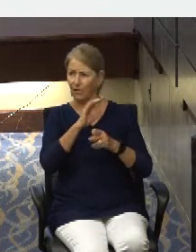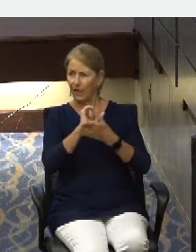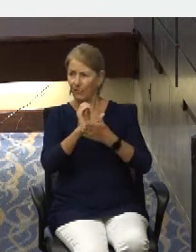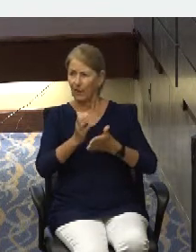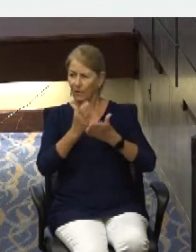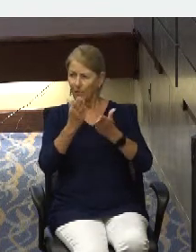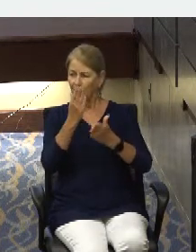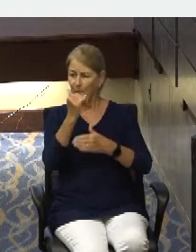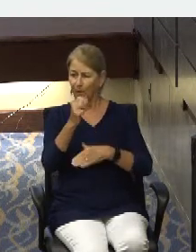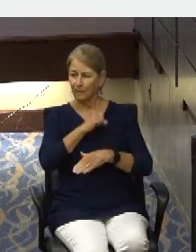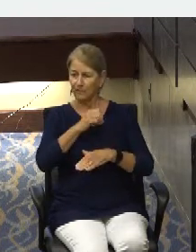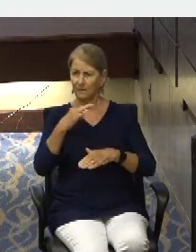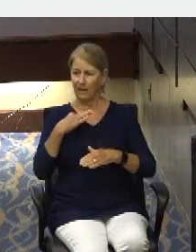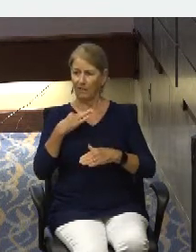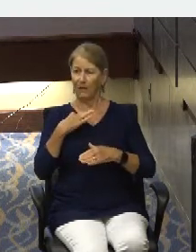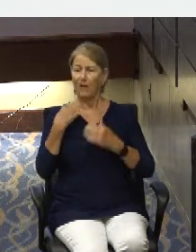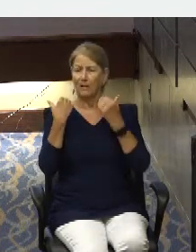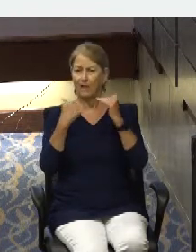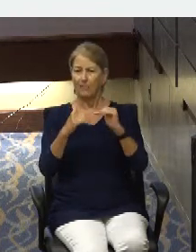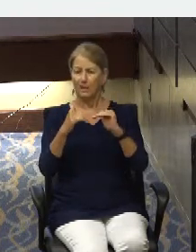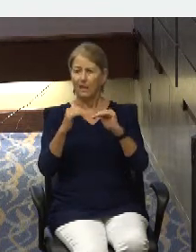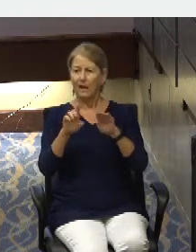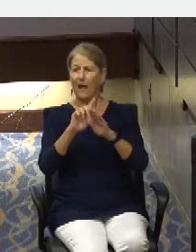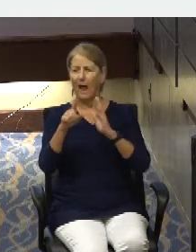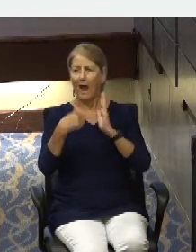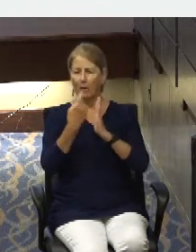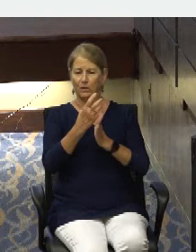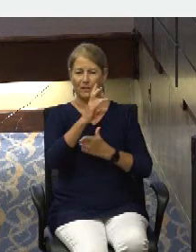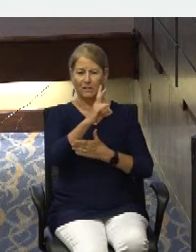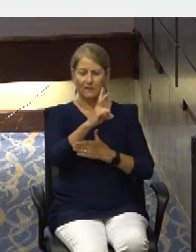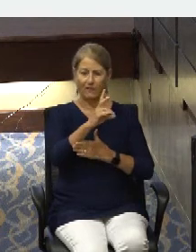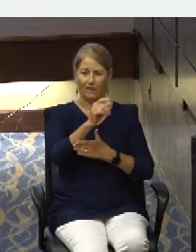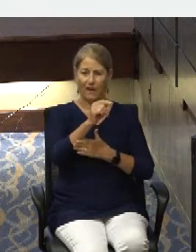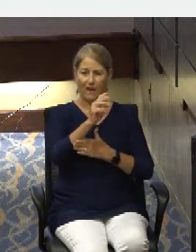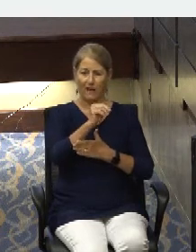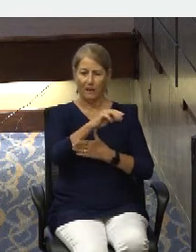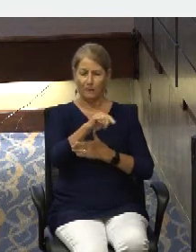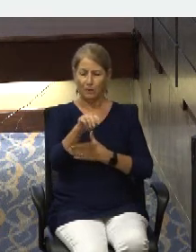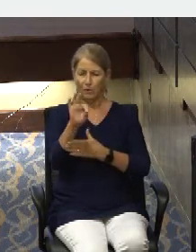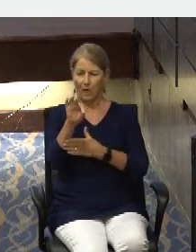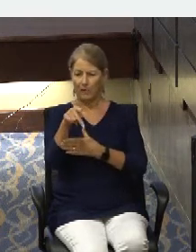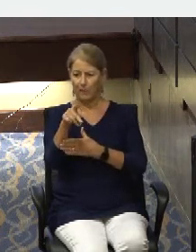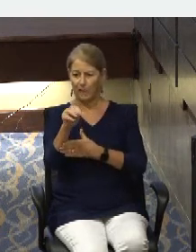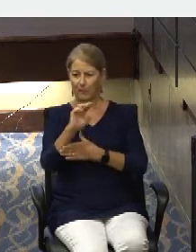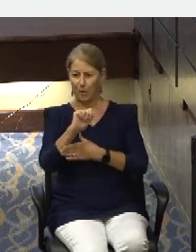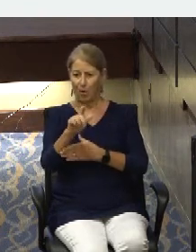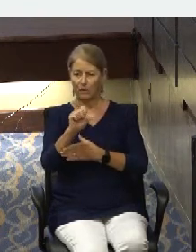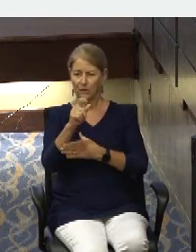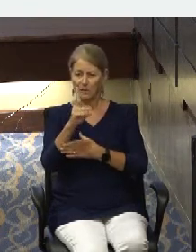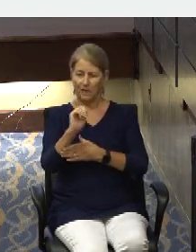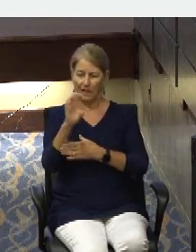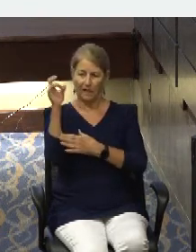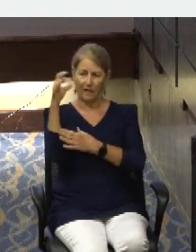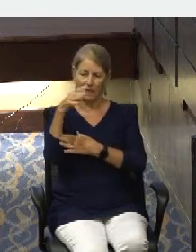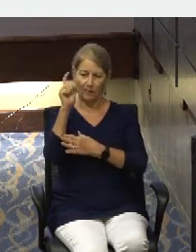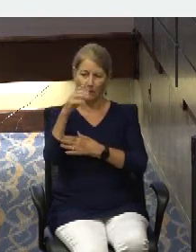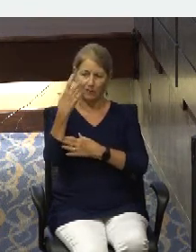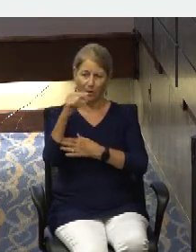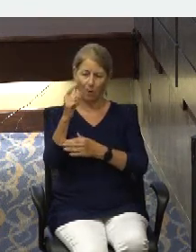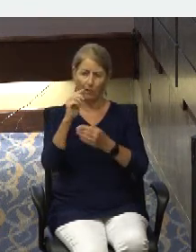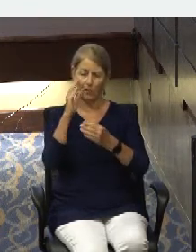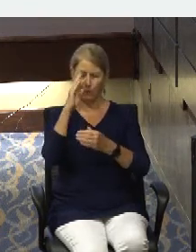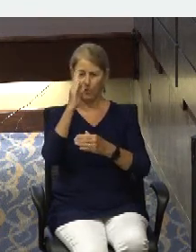which include limited hours of operation from 7 a.m. to 9 p.m. All site lighting must be directed toward the establishment and not at